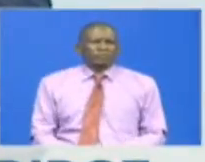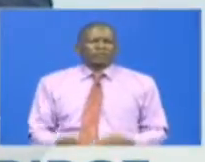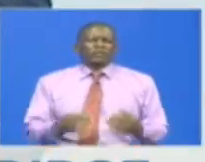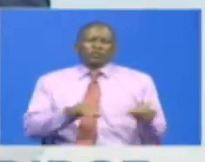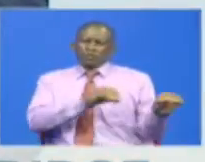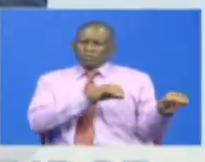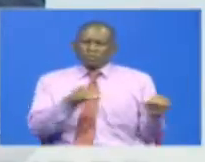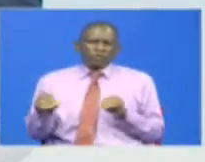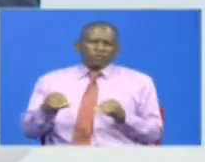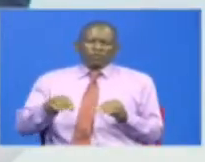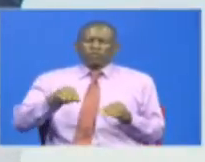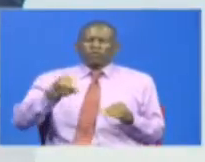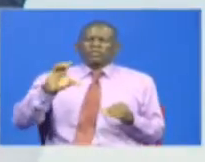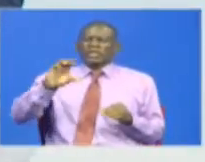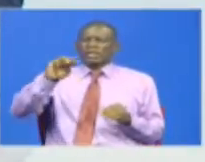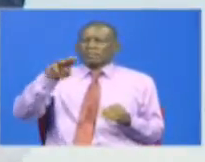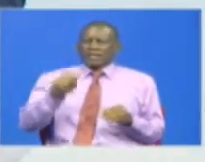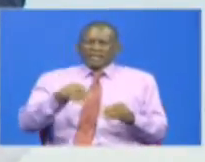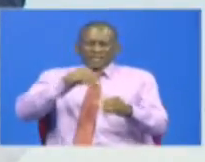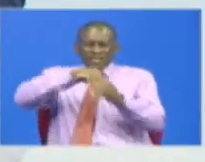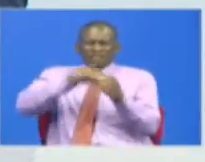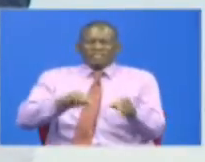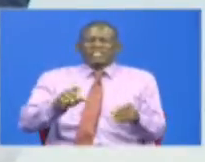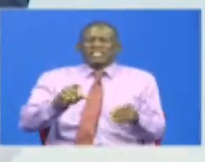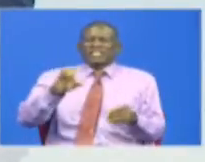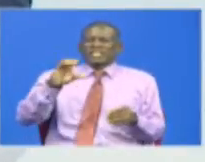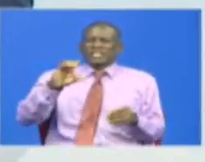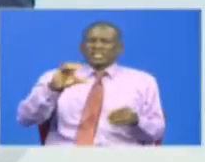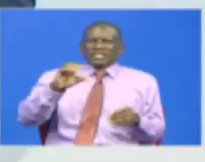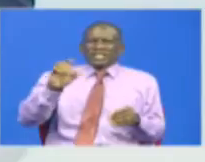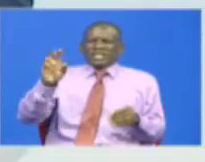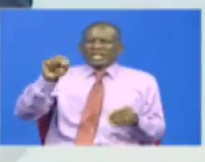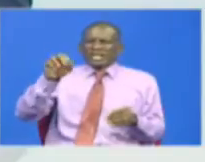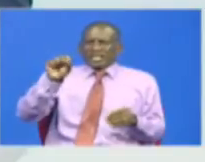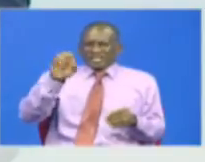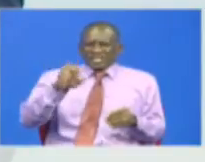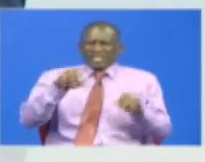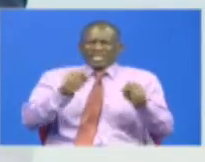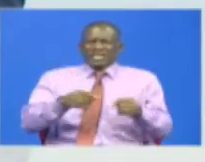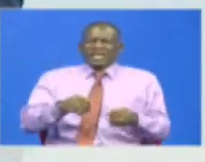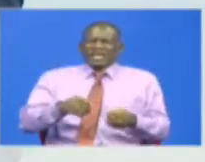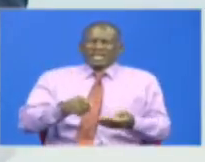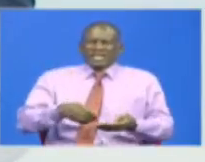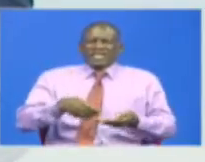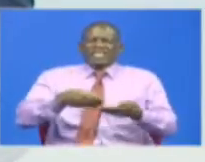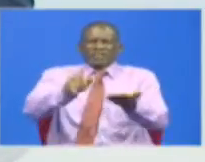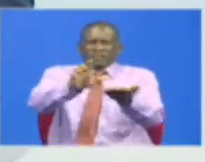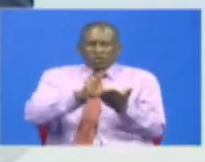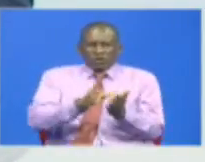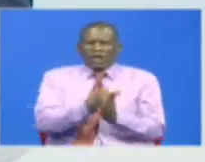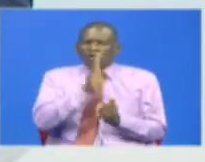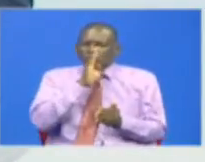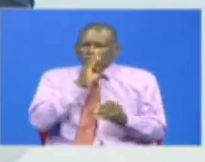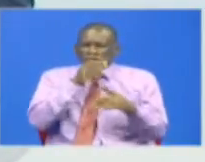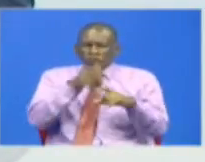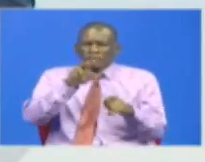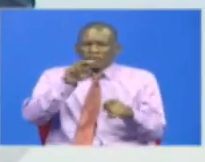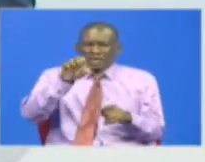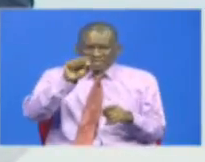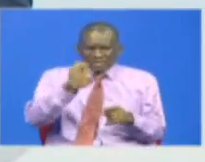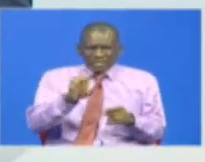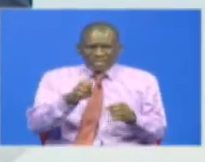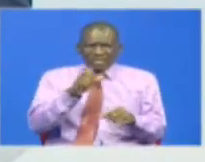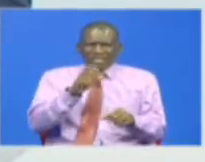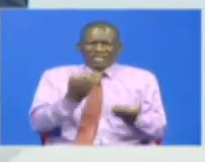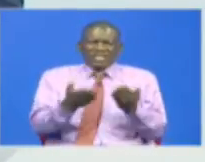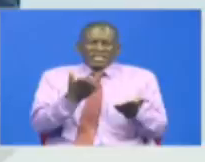capital markets, investors at the Nairobi Securities Exchange could soon be able to lend and borrow securities between parties, a move which widens the offering available for